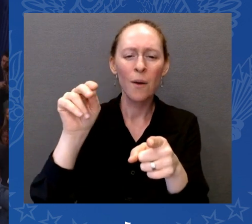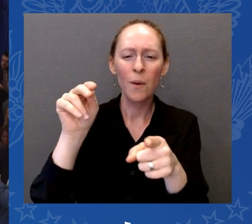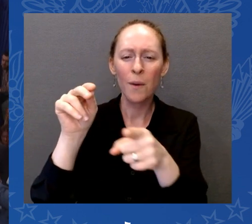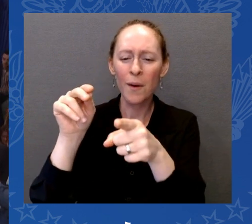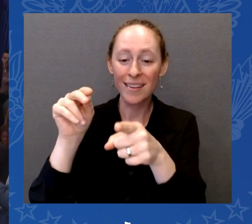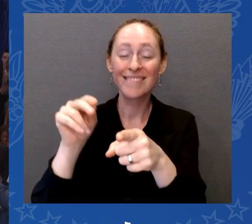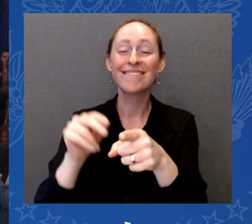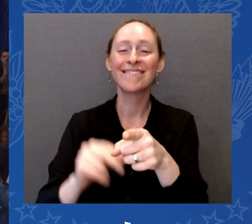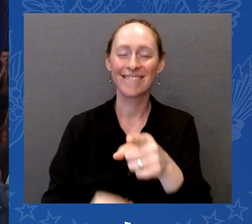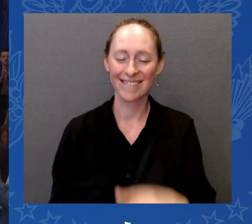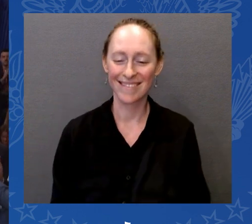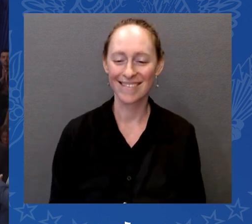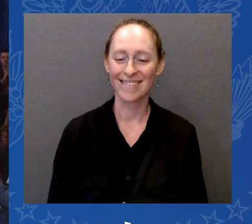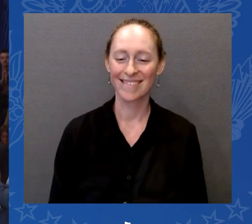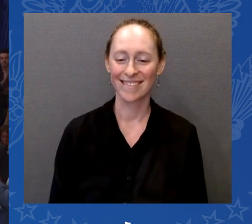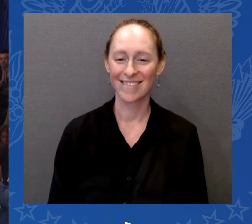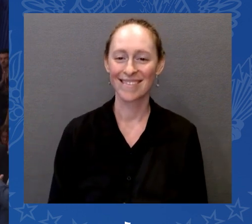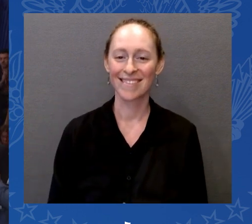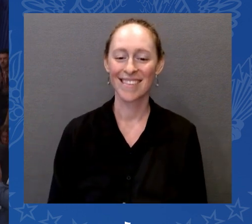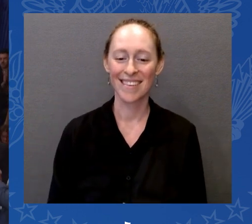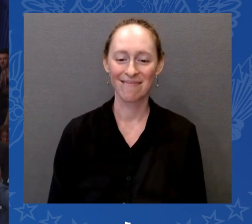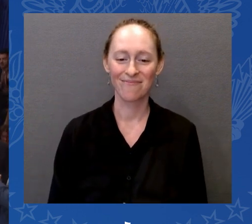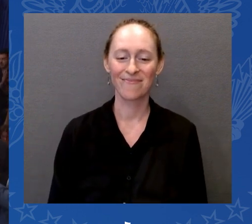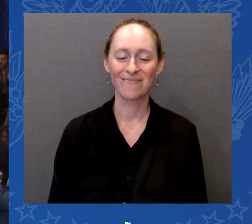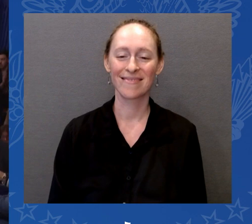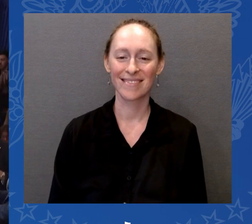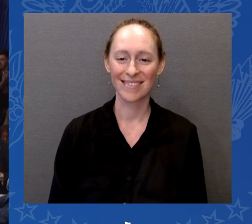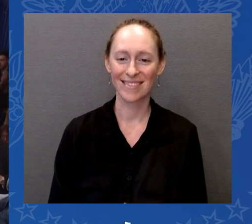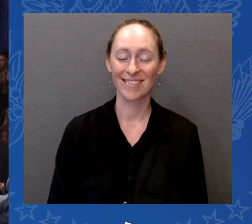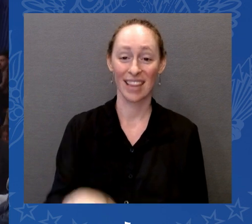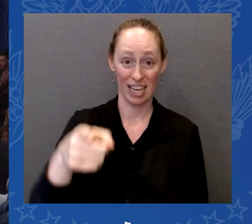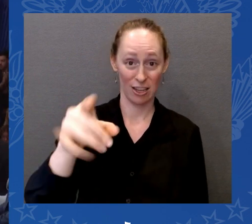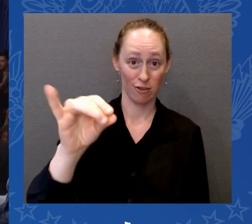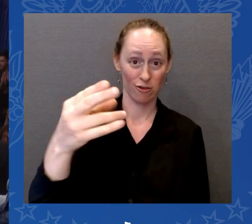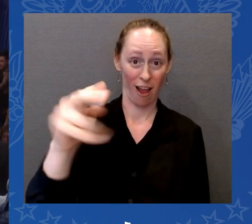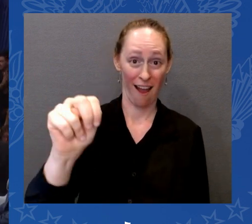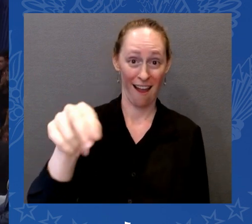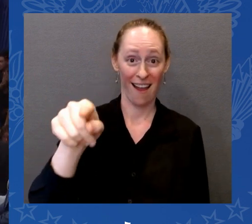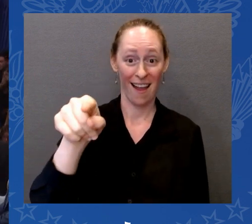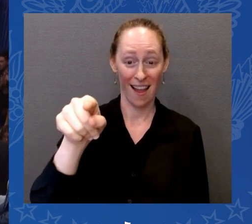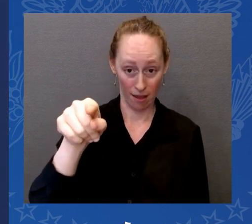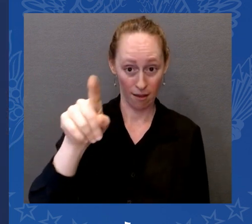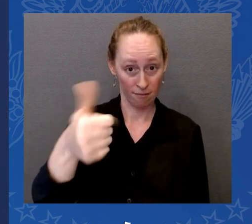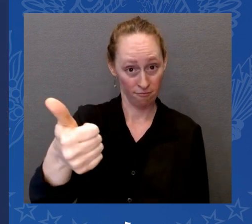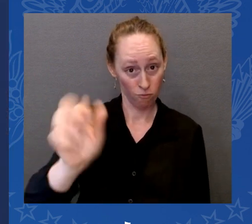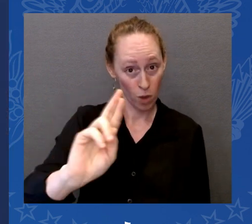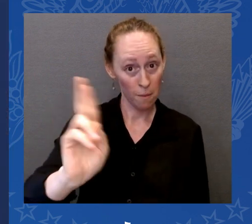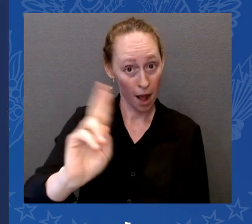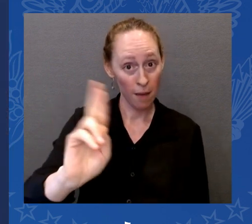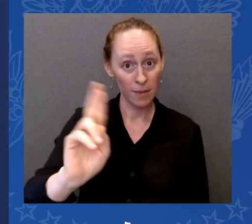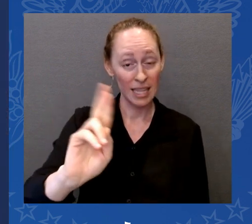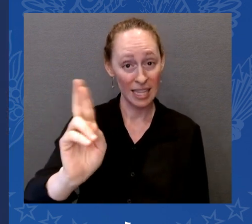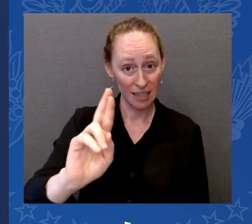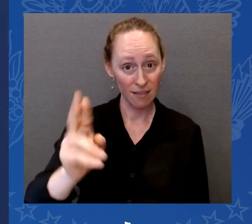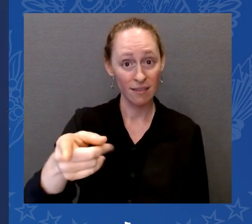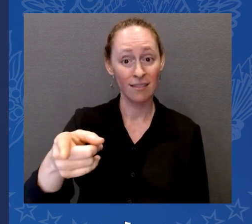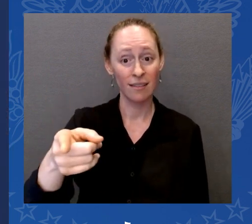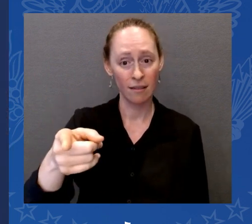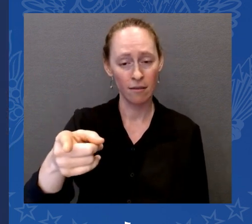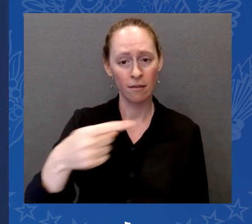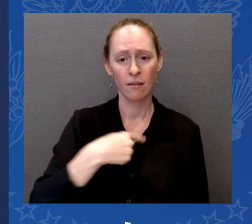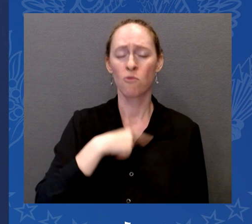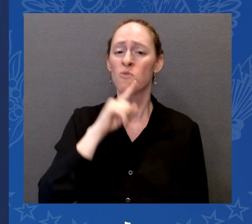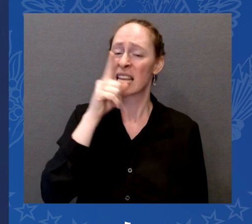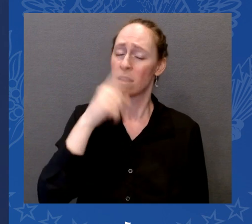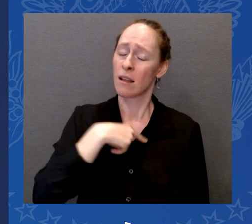John is a Republican, and I like him a lot. I like him a lot. John,